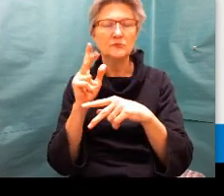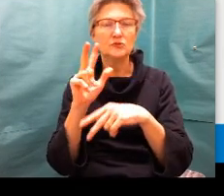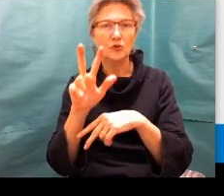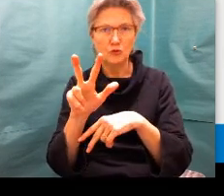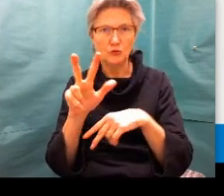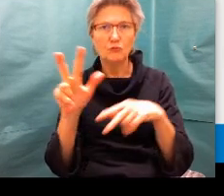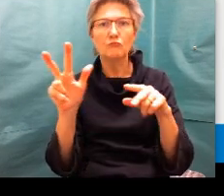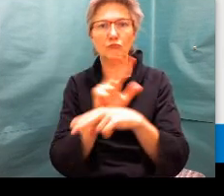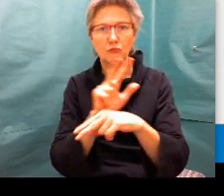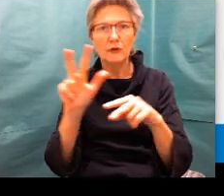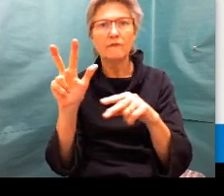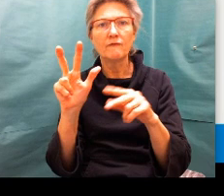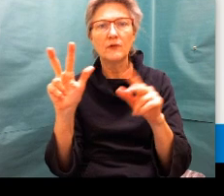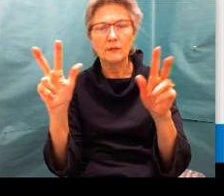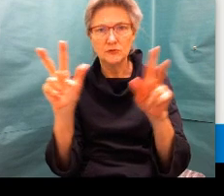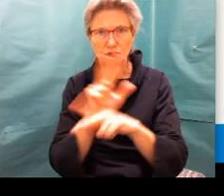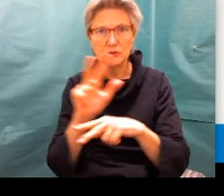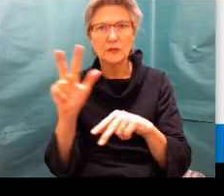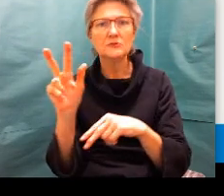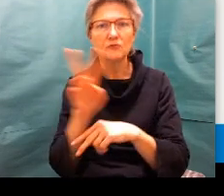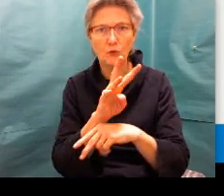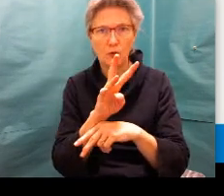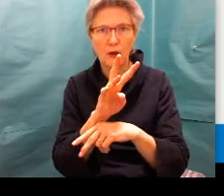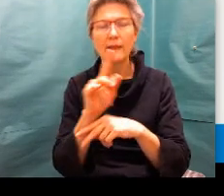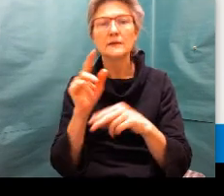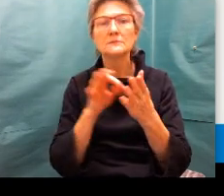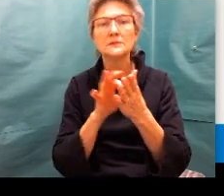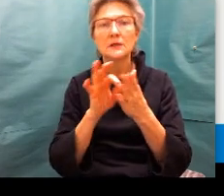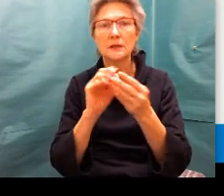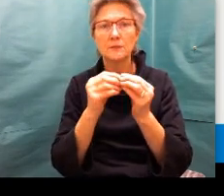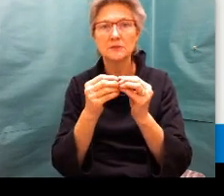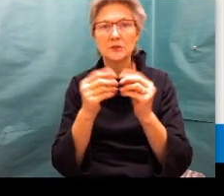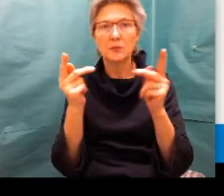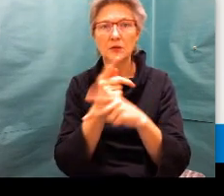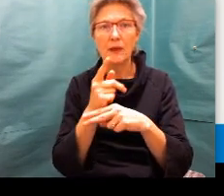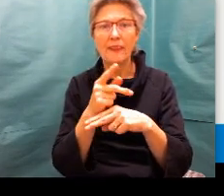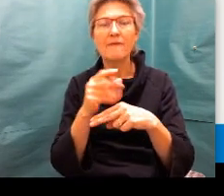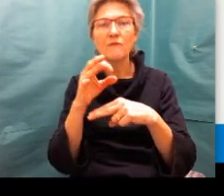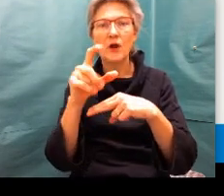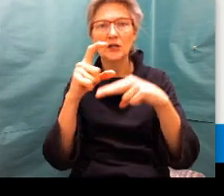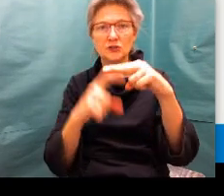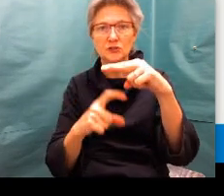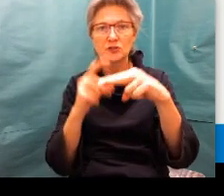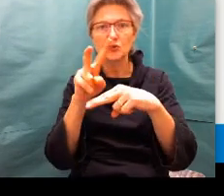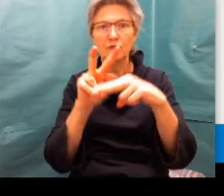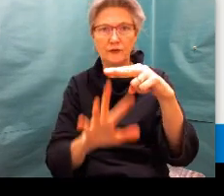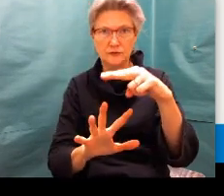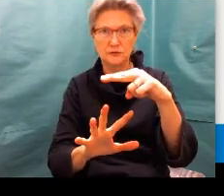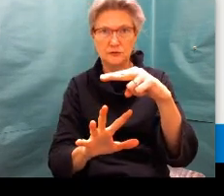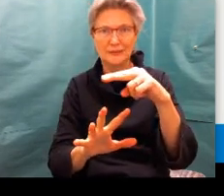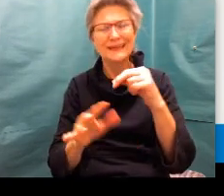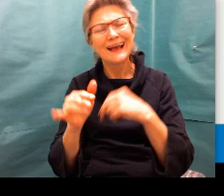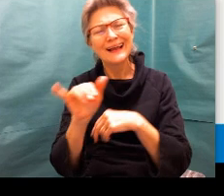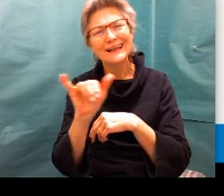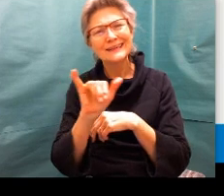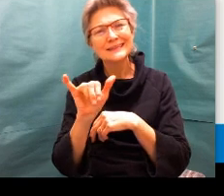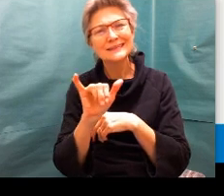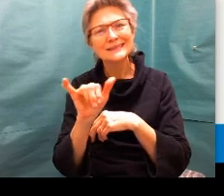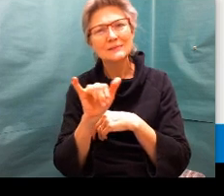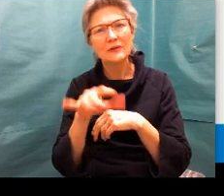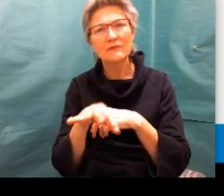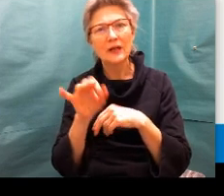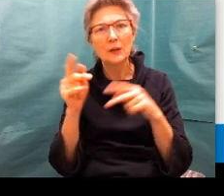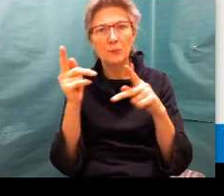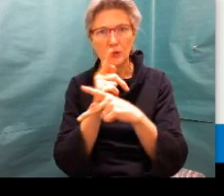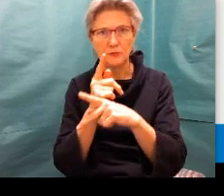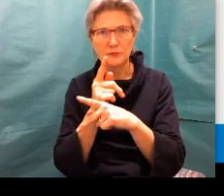times 4. Those are my counting numbers, and I'm multiplying by the fraction of 2/5. So very similar to finding